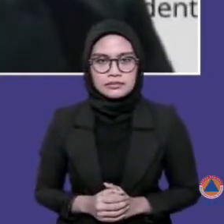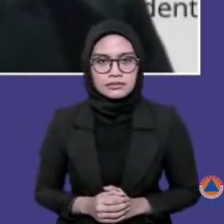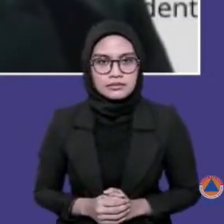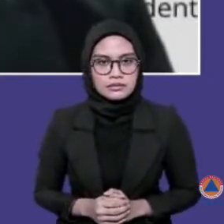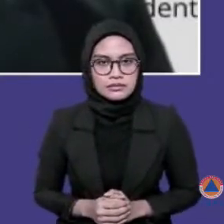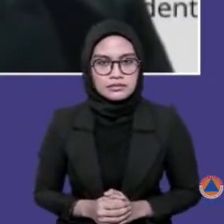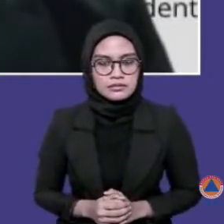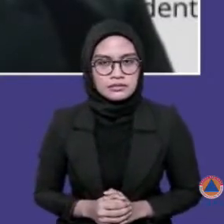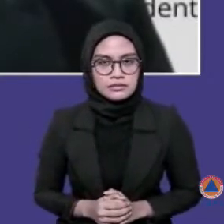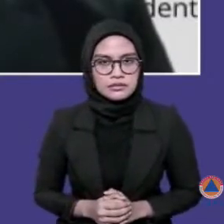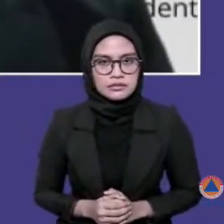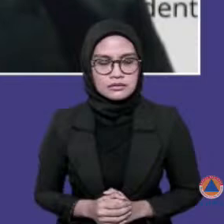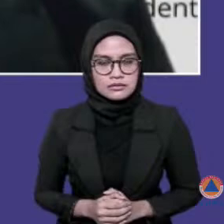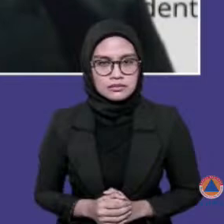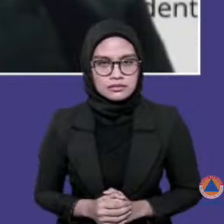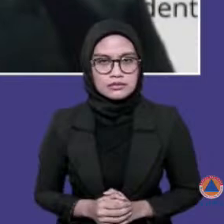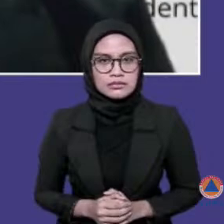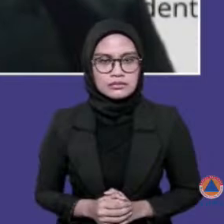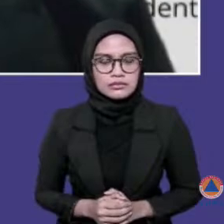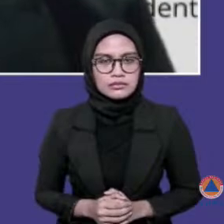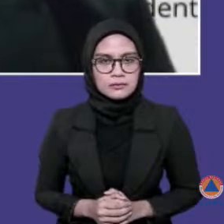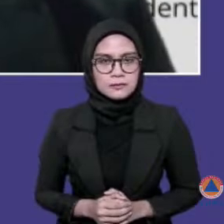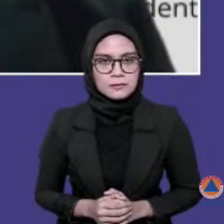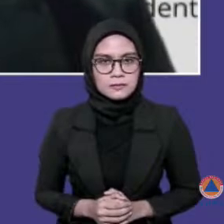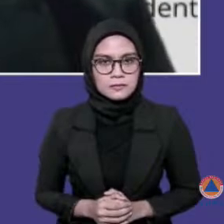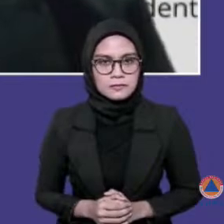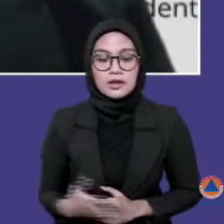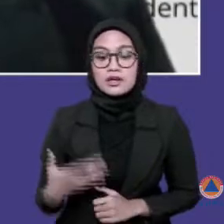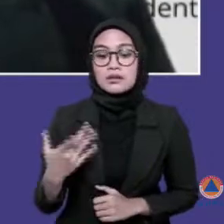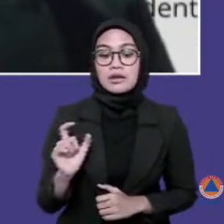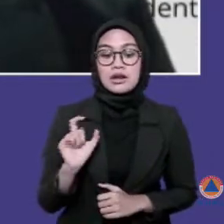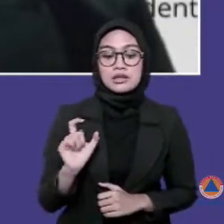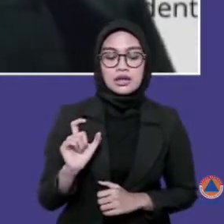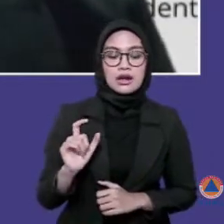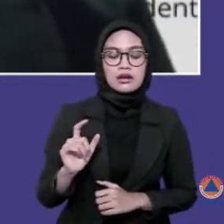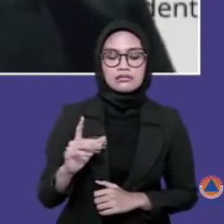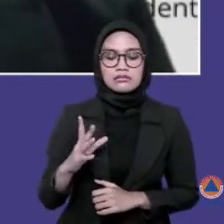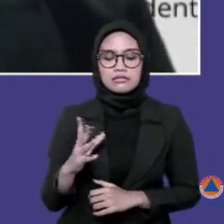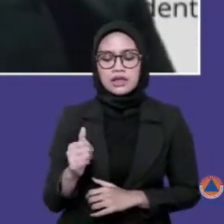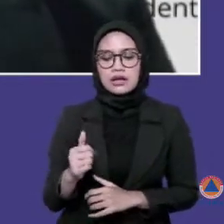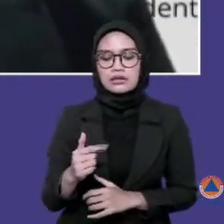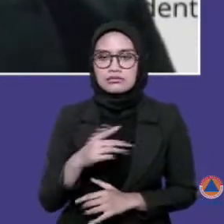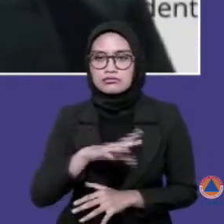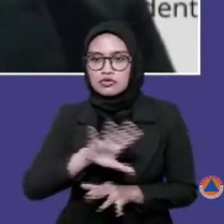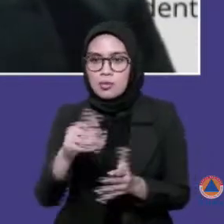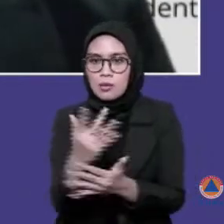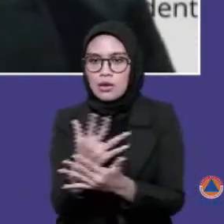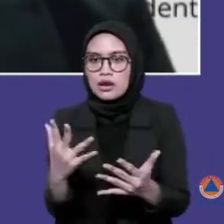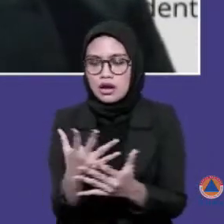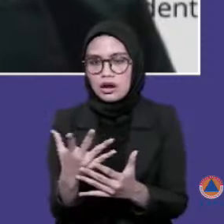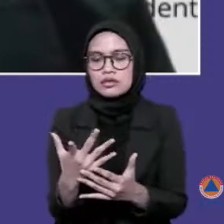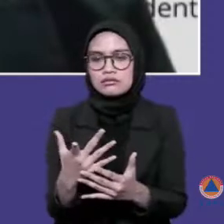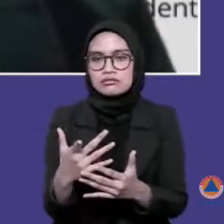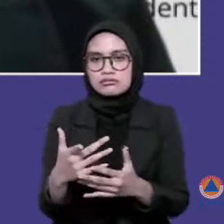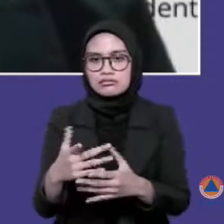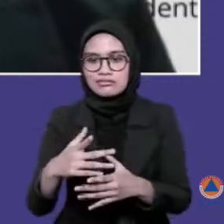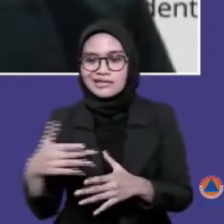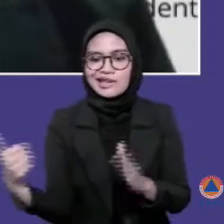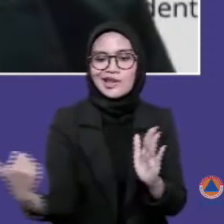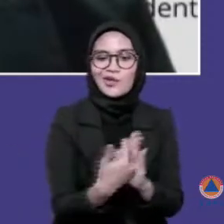that was a target I think that the UK had used. So have these figures been adjusted now in light